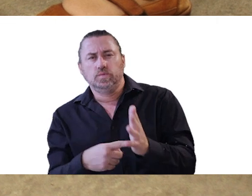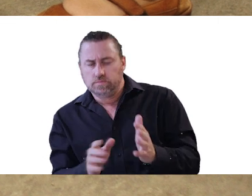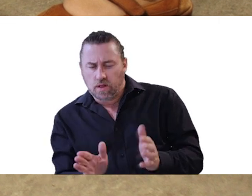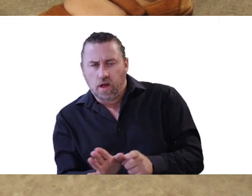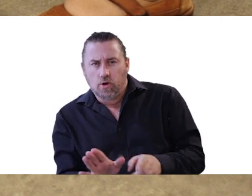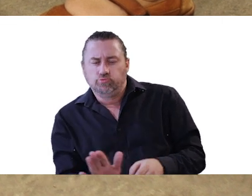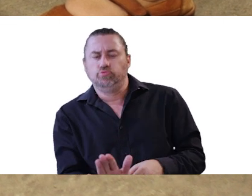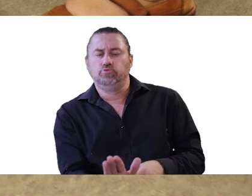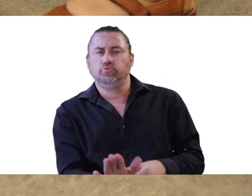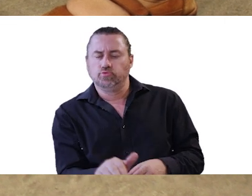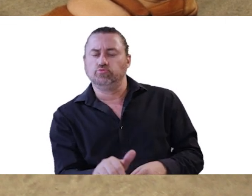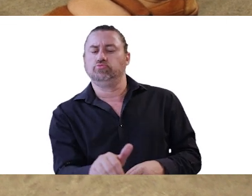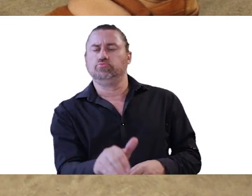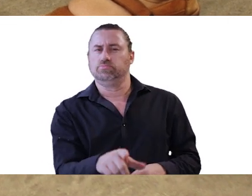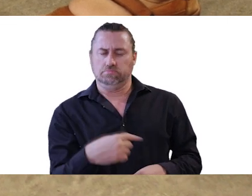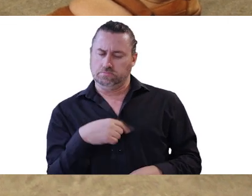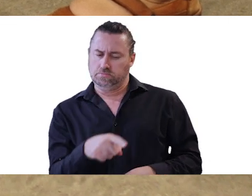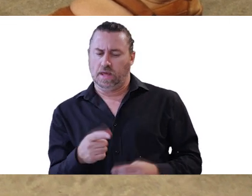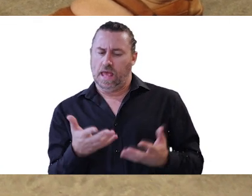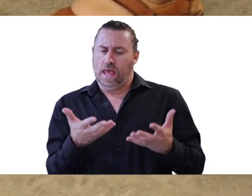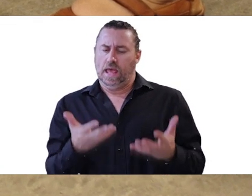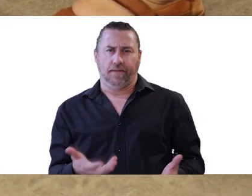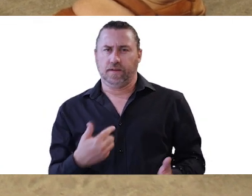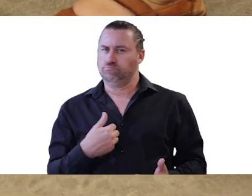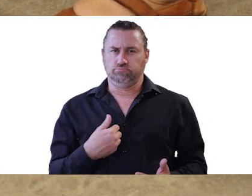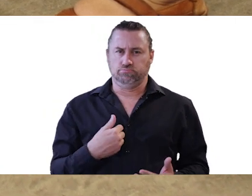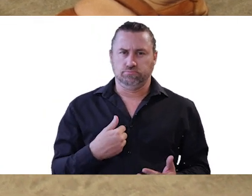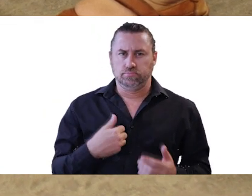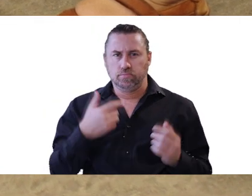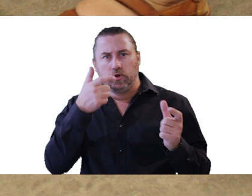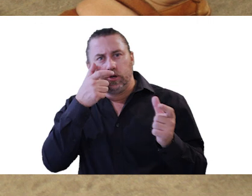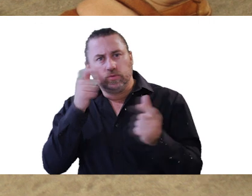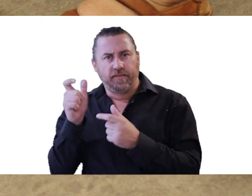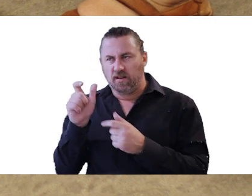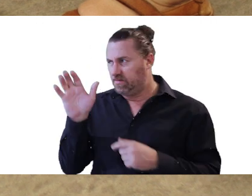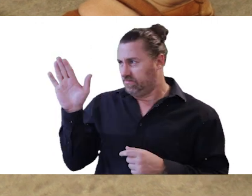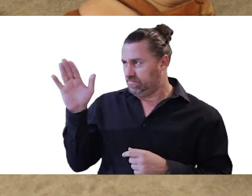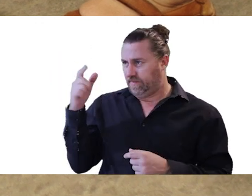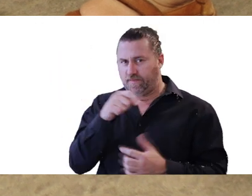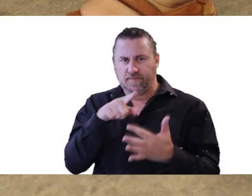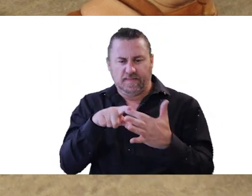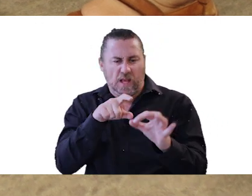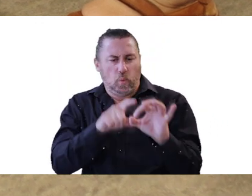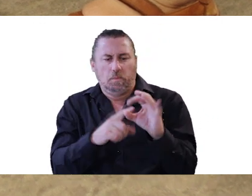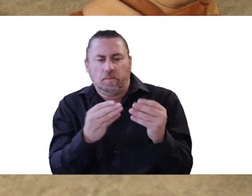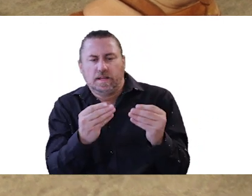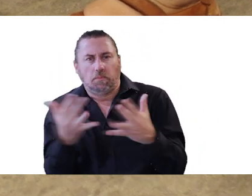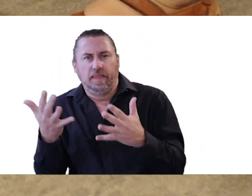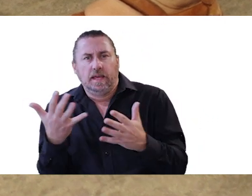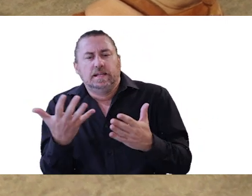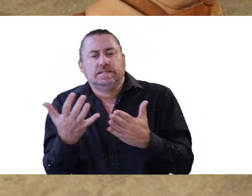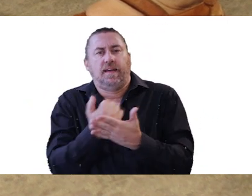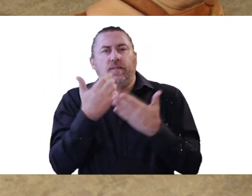push. If you think it's too heavy for you to move, check if your supervisor has any equipment that will make it easier and safer for you to move the